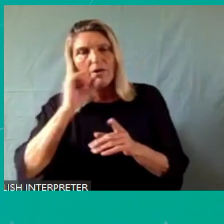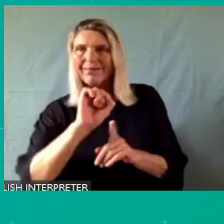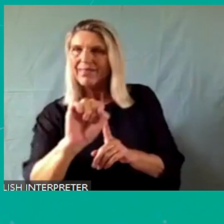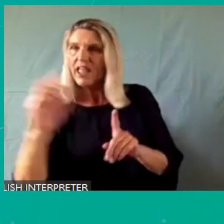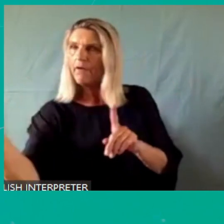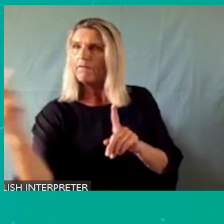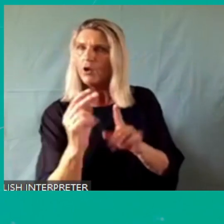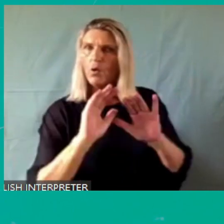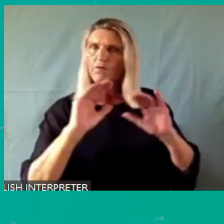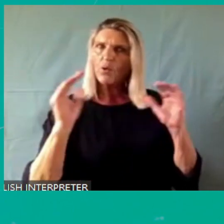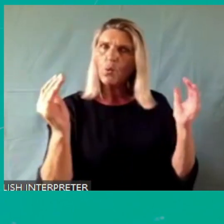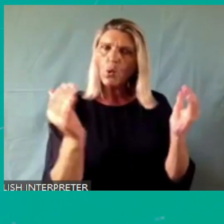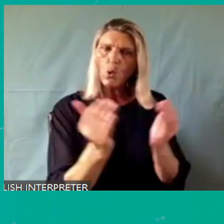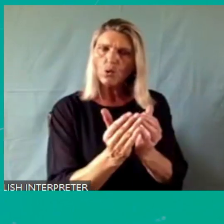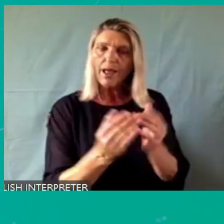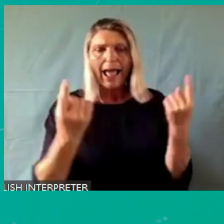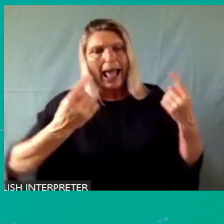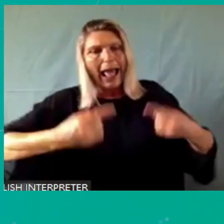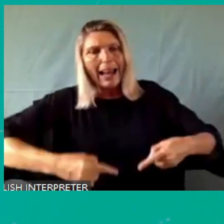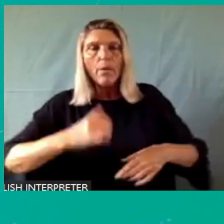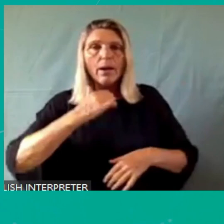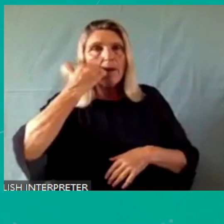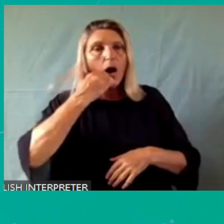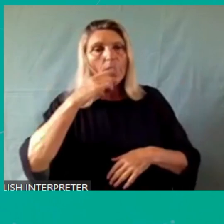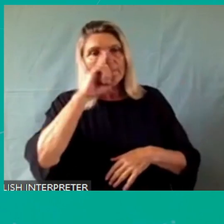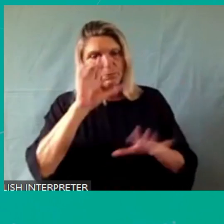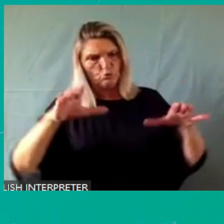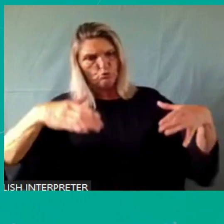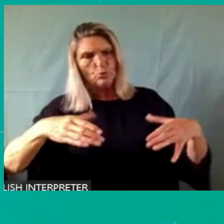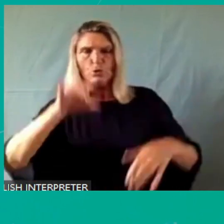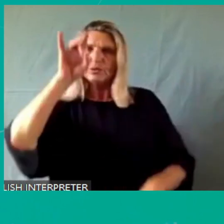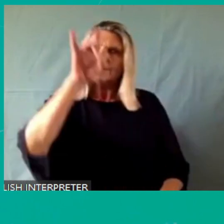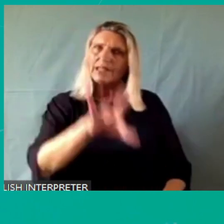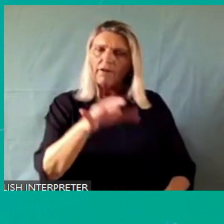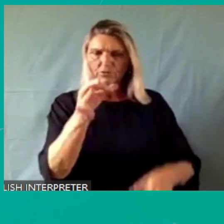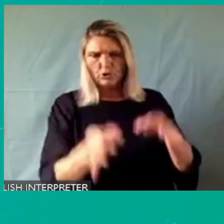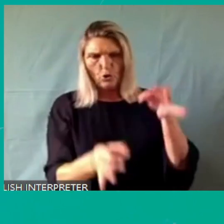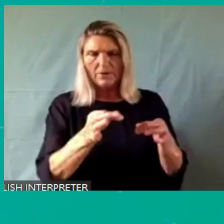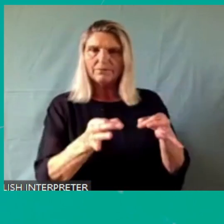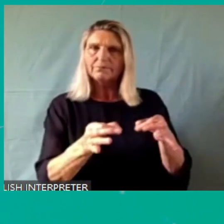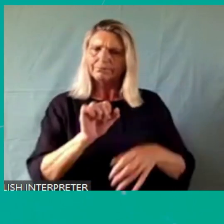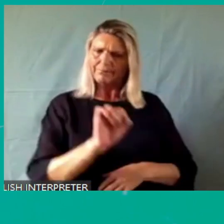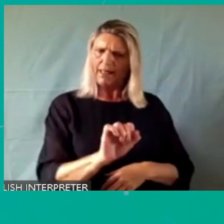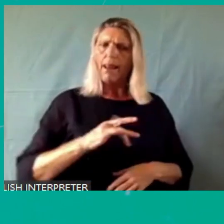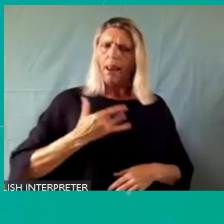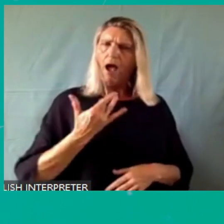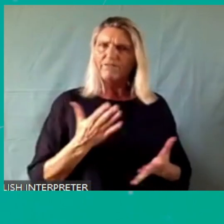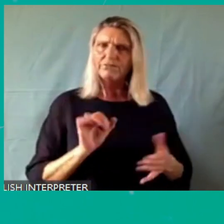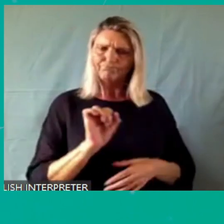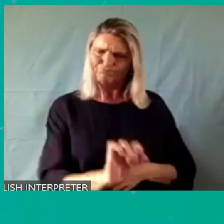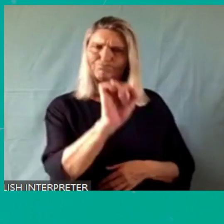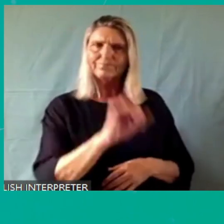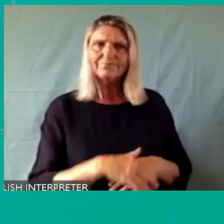rangatiratanga and self-determination, and moving from an individual focus on to whānau, hapū,